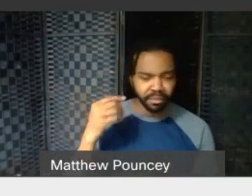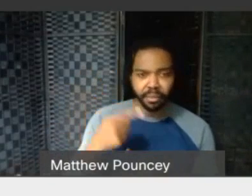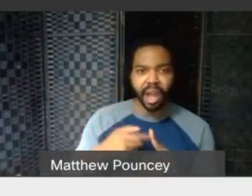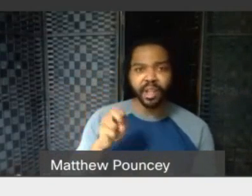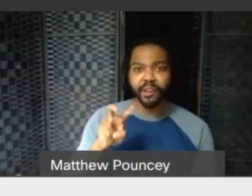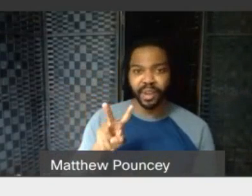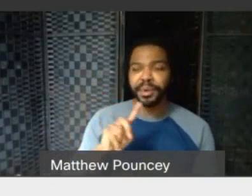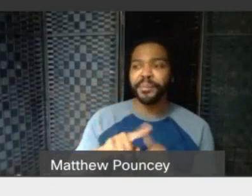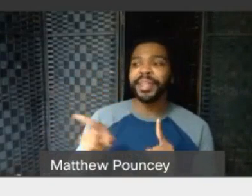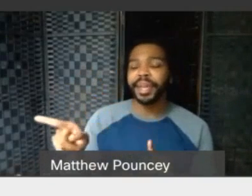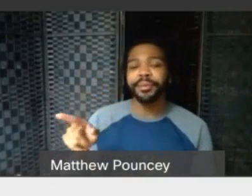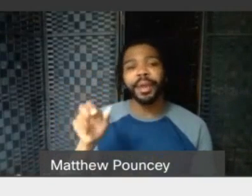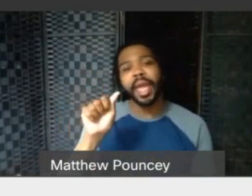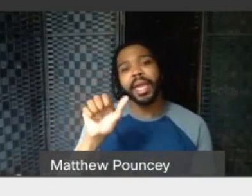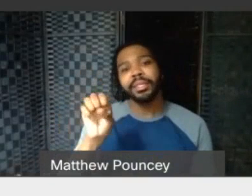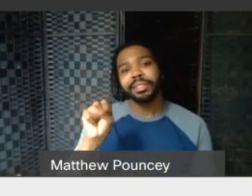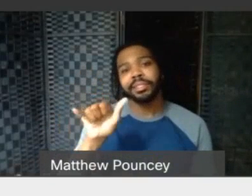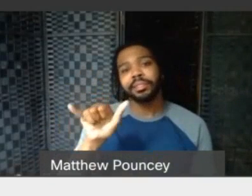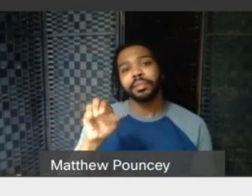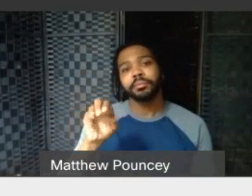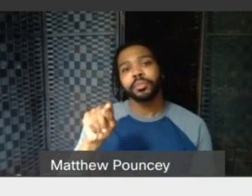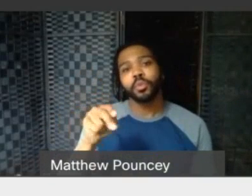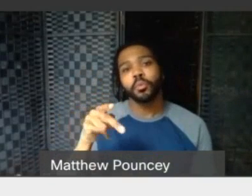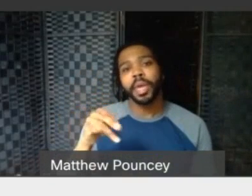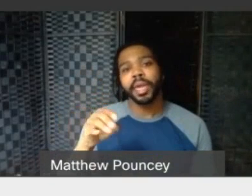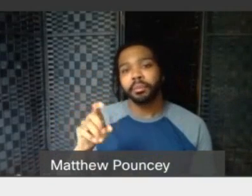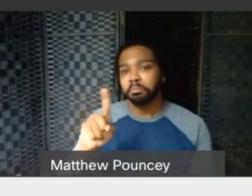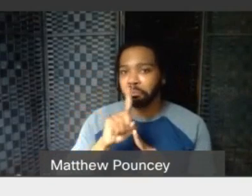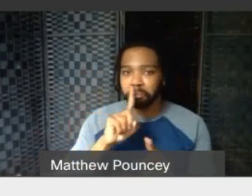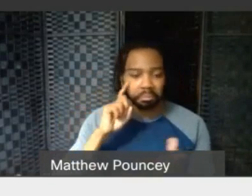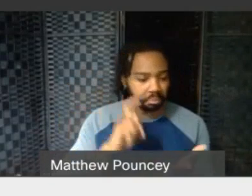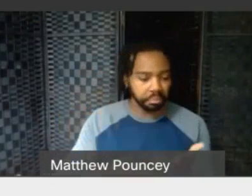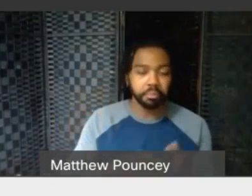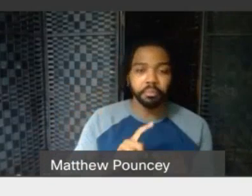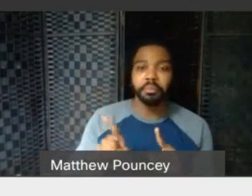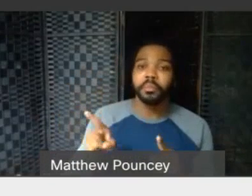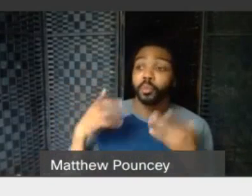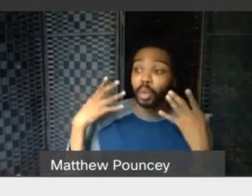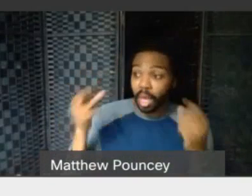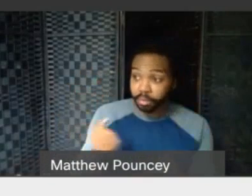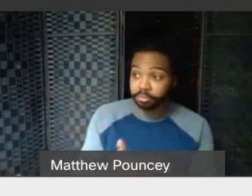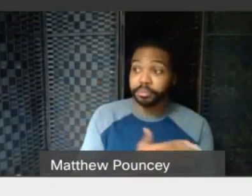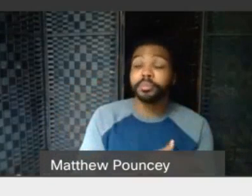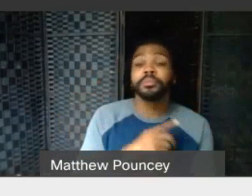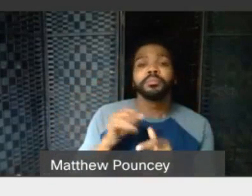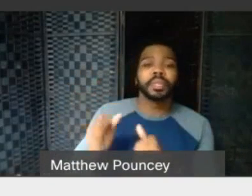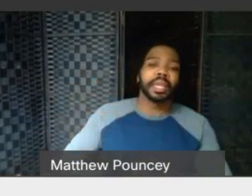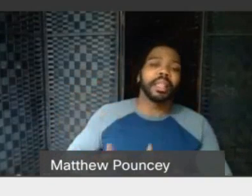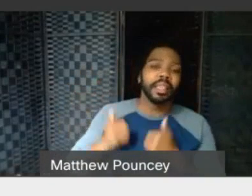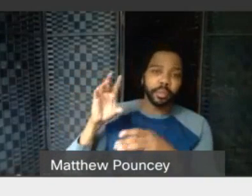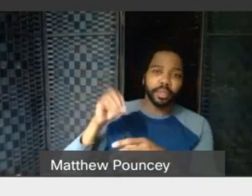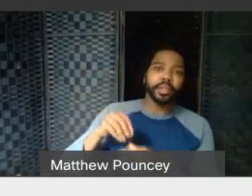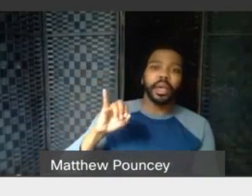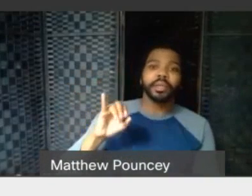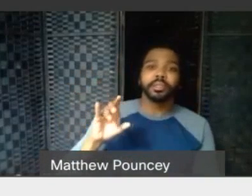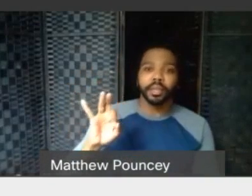was asymptomatic and had recovered, but lived in an ICF. And so that data on the PowerPoint that